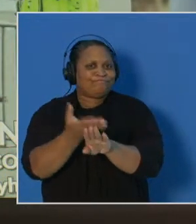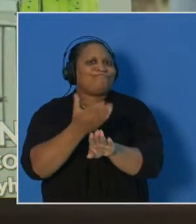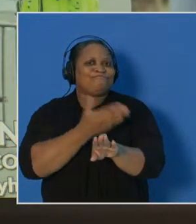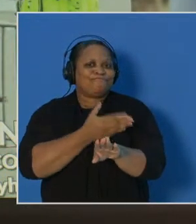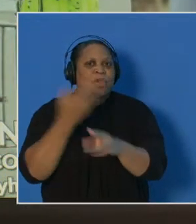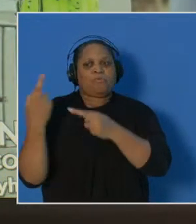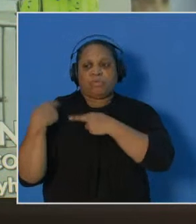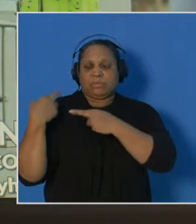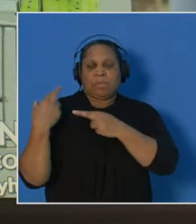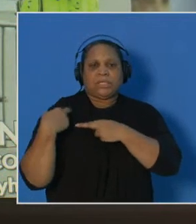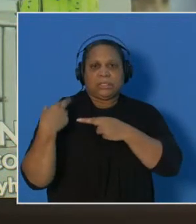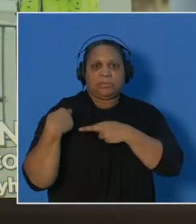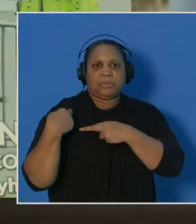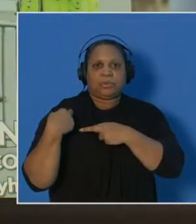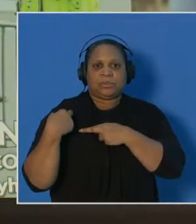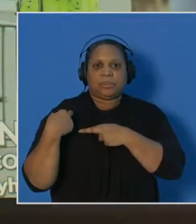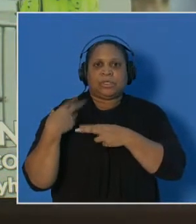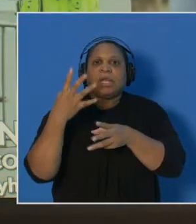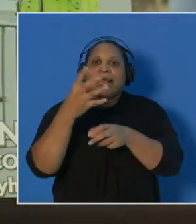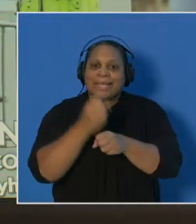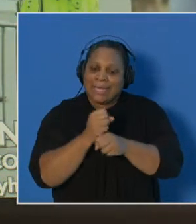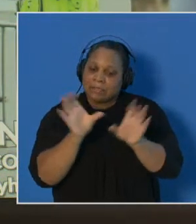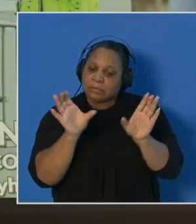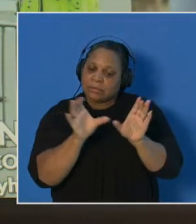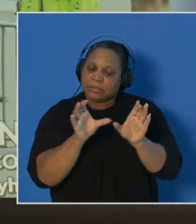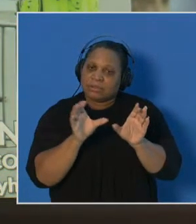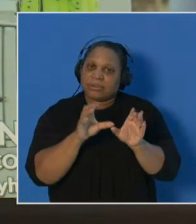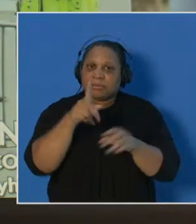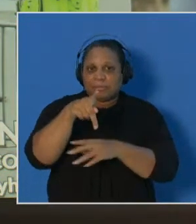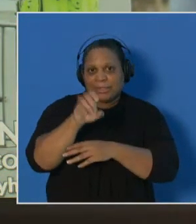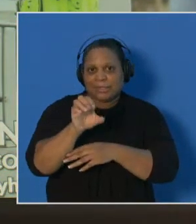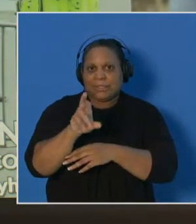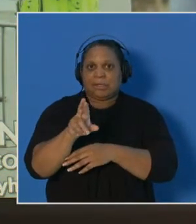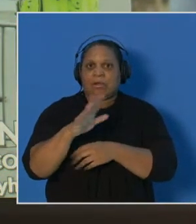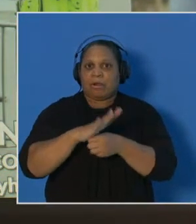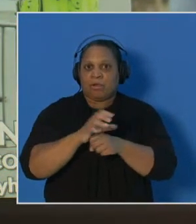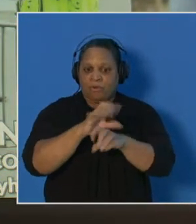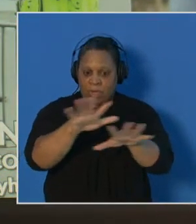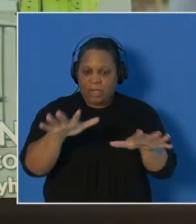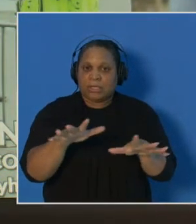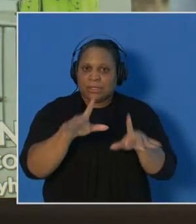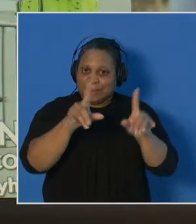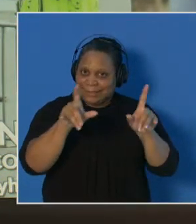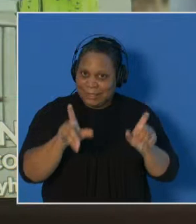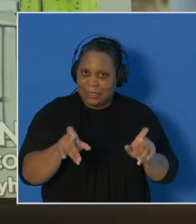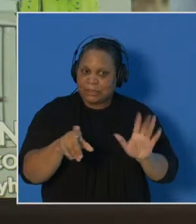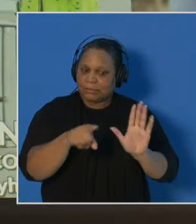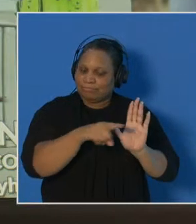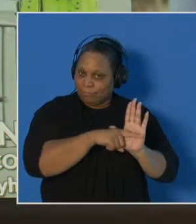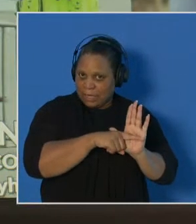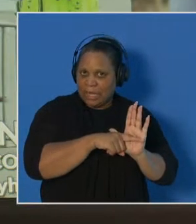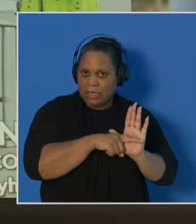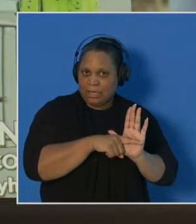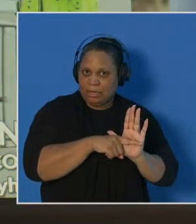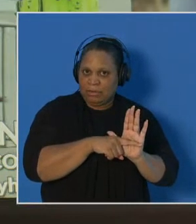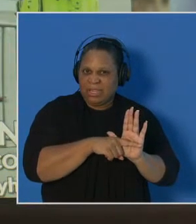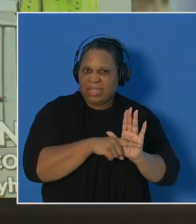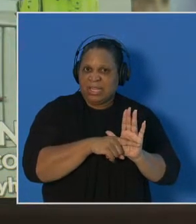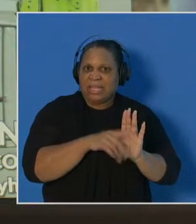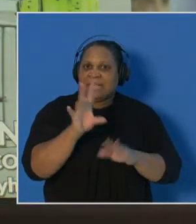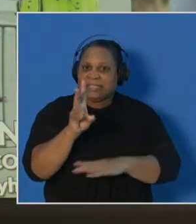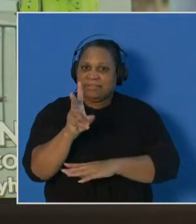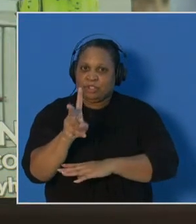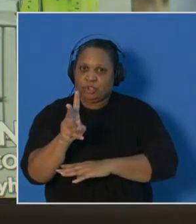things, including obtaining a certified PCR COVID-19 test that is negative and taken within